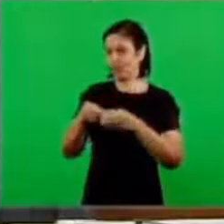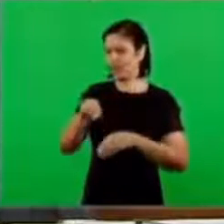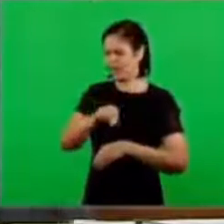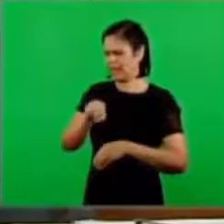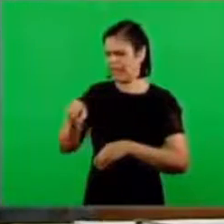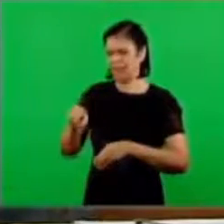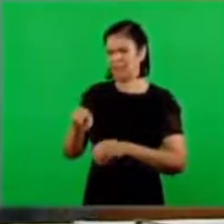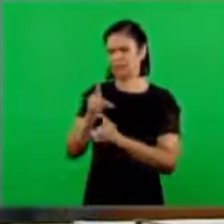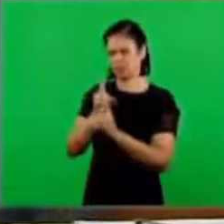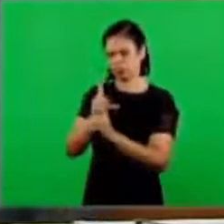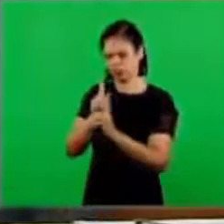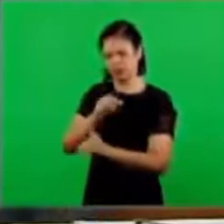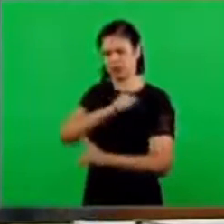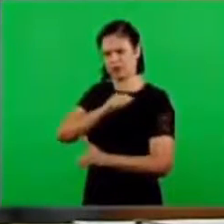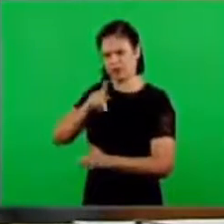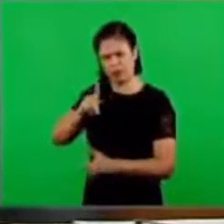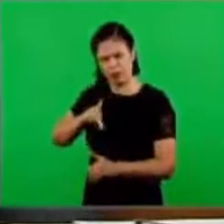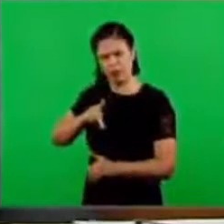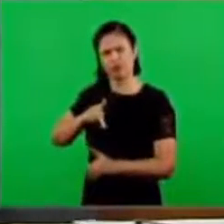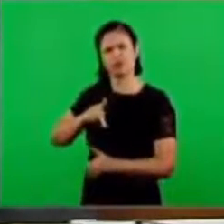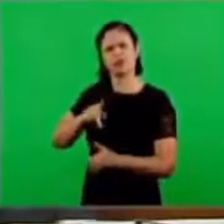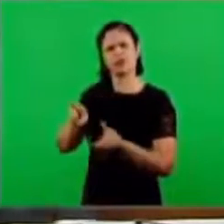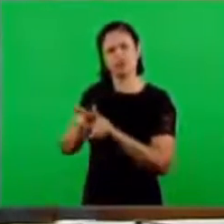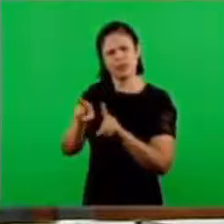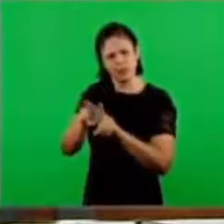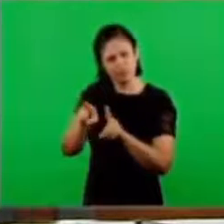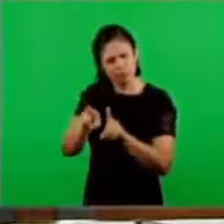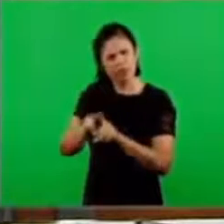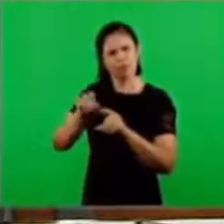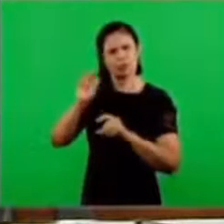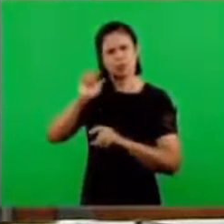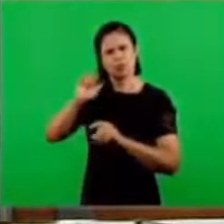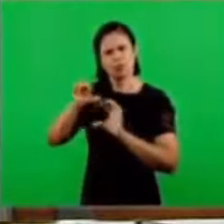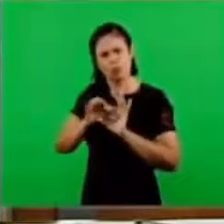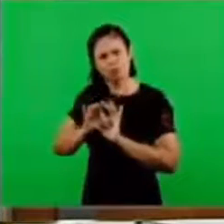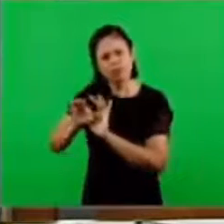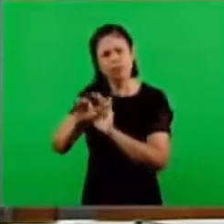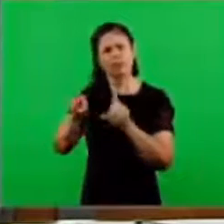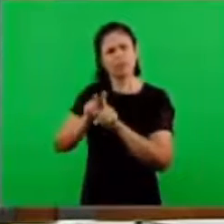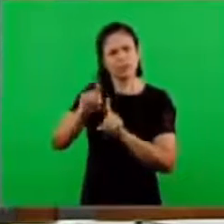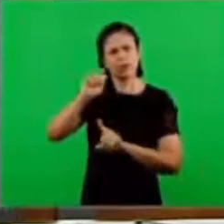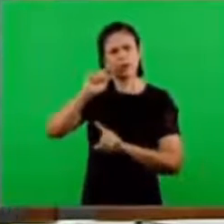And they continue steadfastly in the apostles'